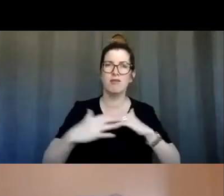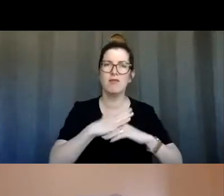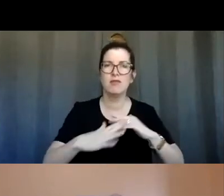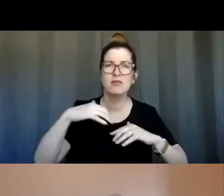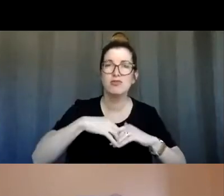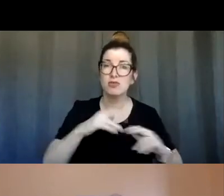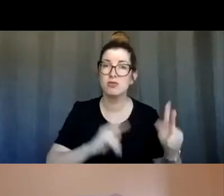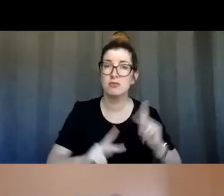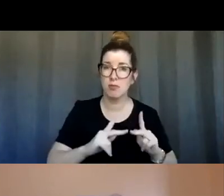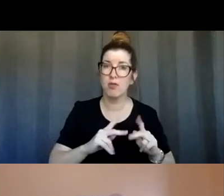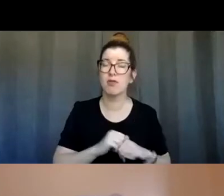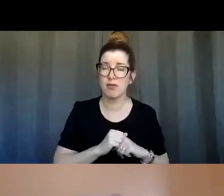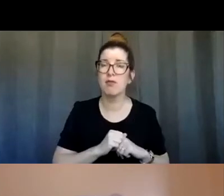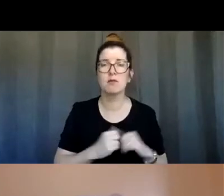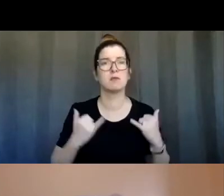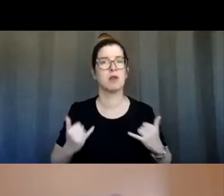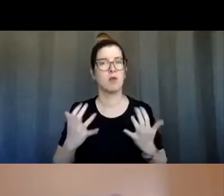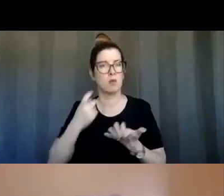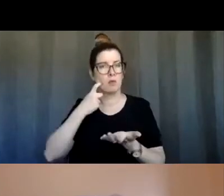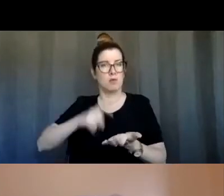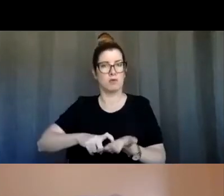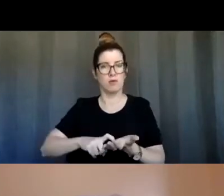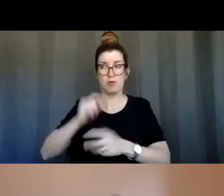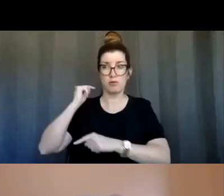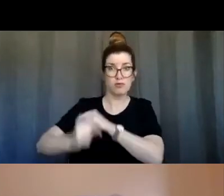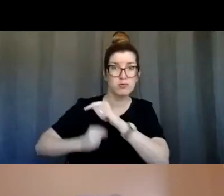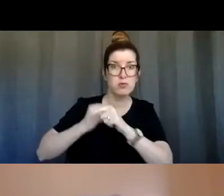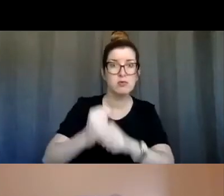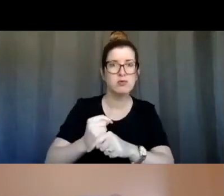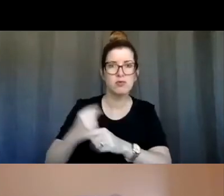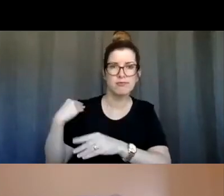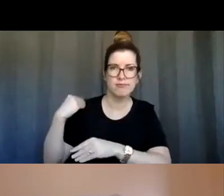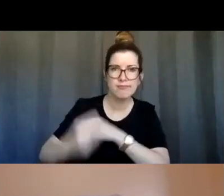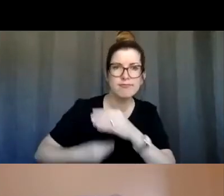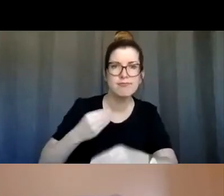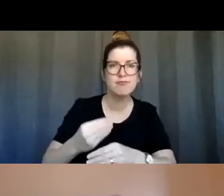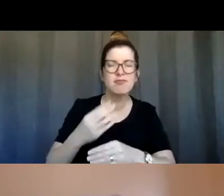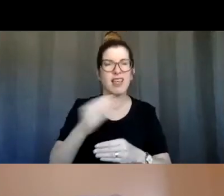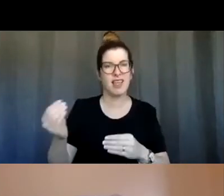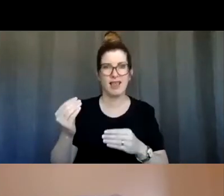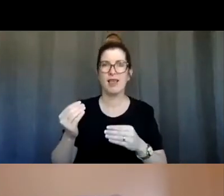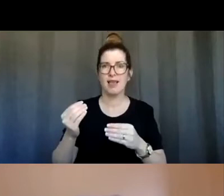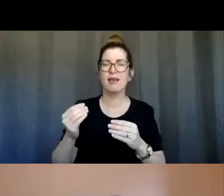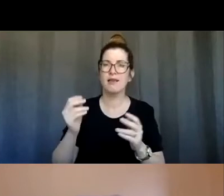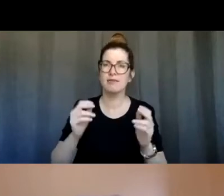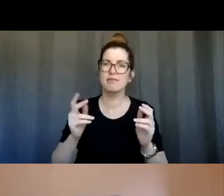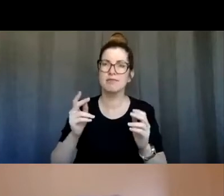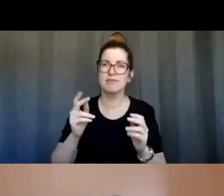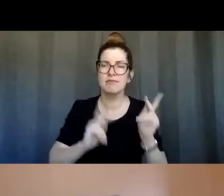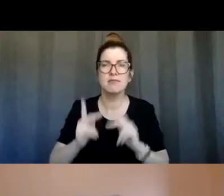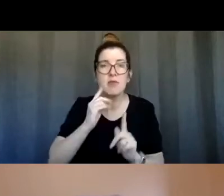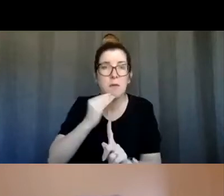record. Today, we'd like to acknowledge the traditional, ancestral, and unceded territory of the Houma,